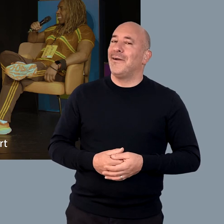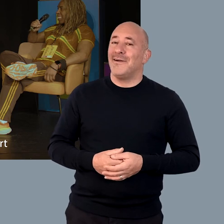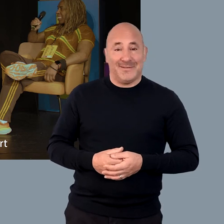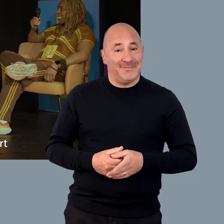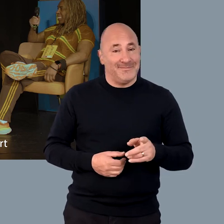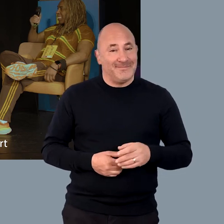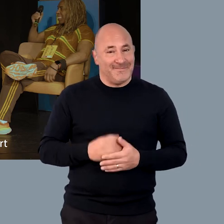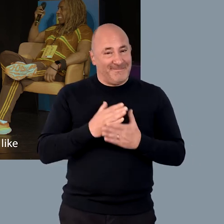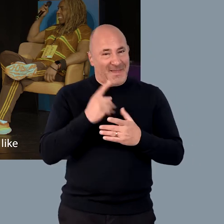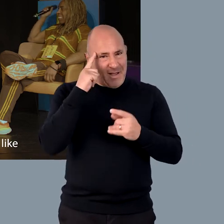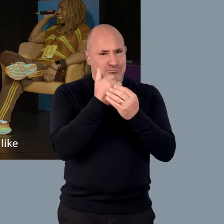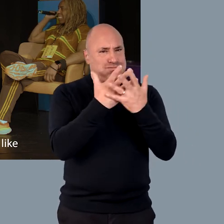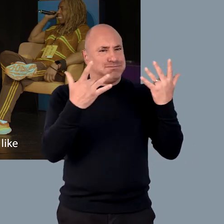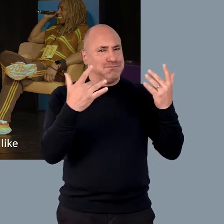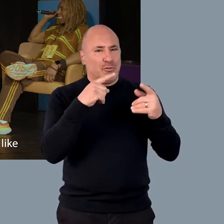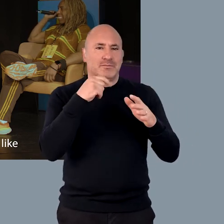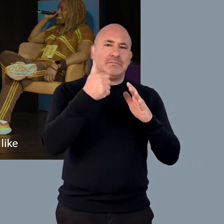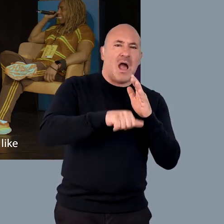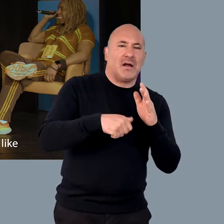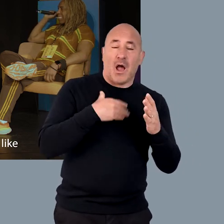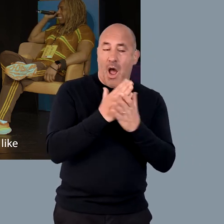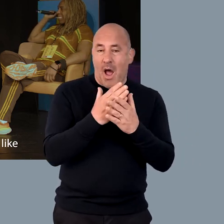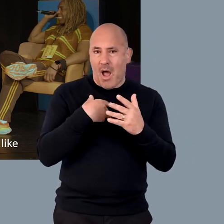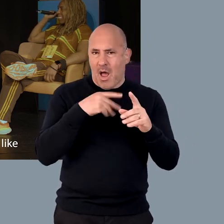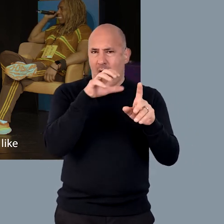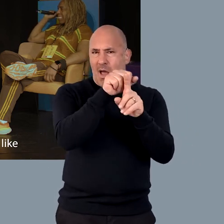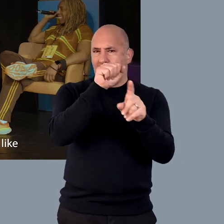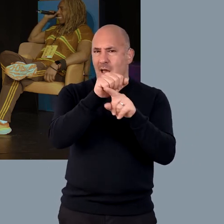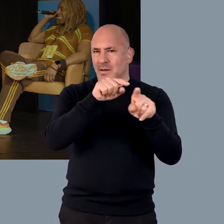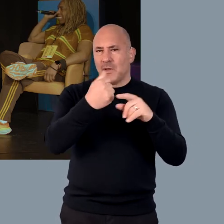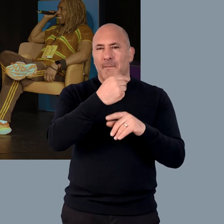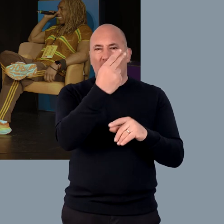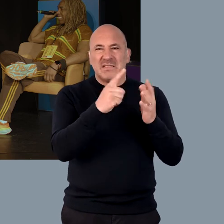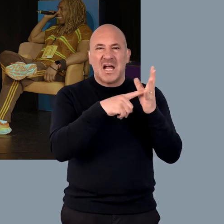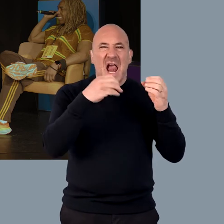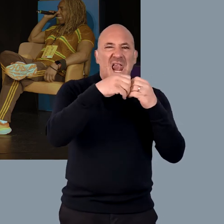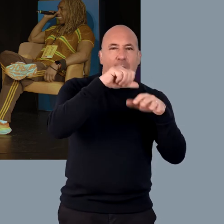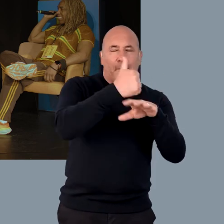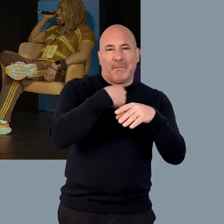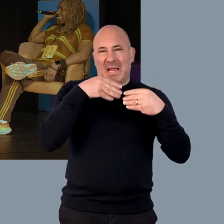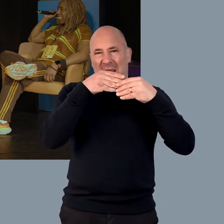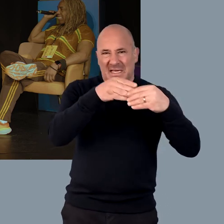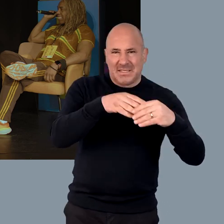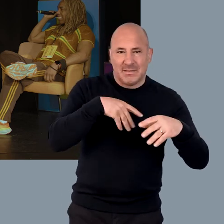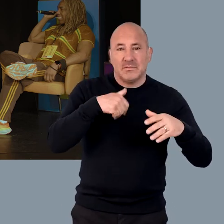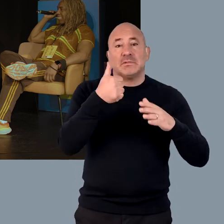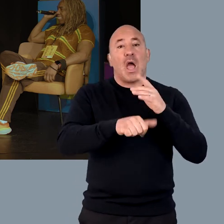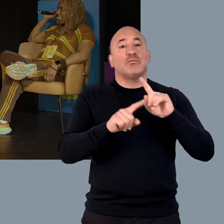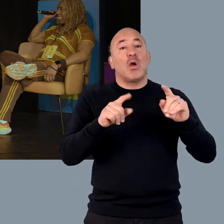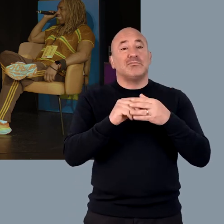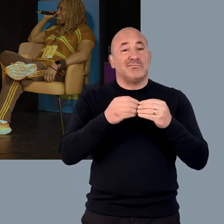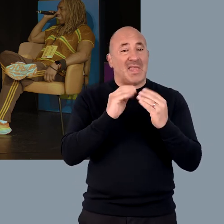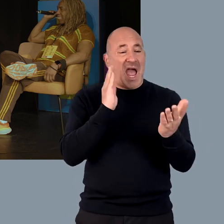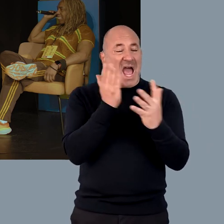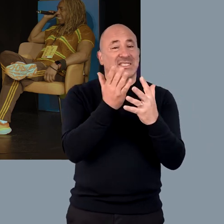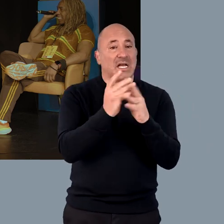so many things when you start I've certainly discovered with some of the like Artist labs that I've been leading is